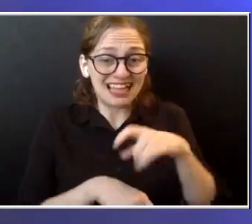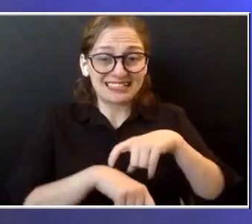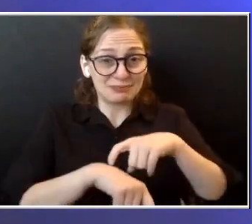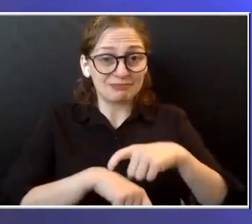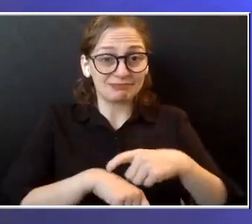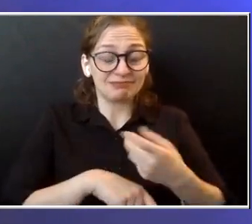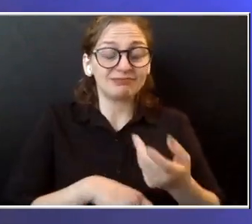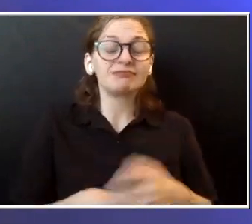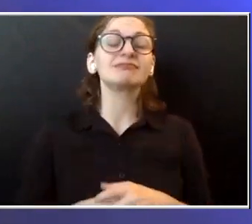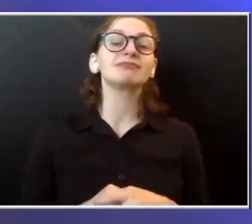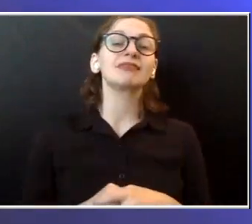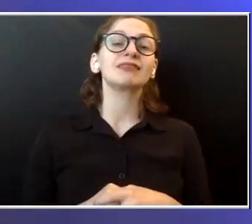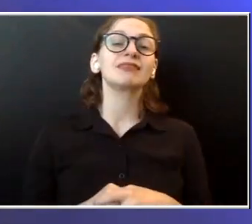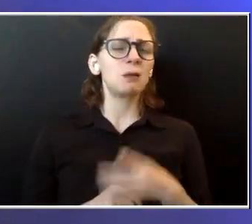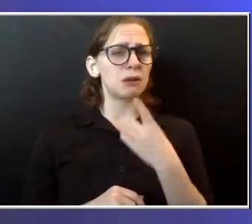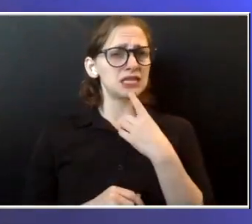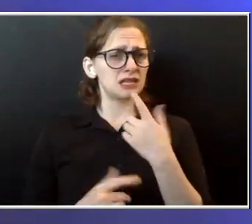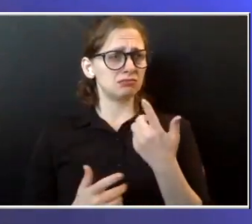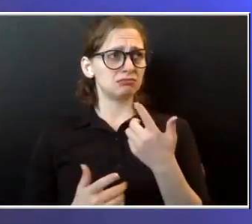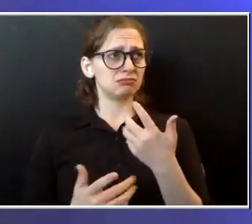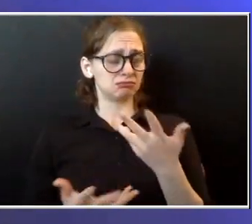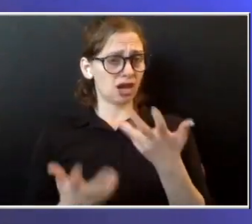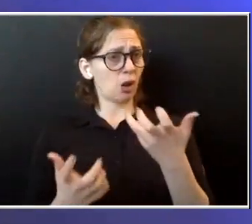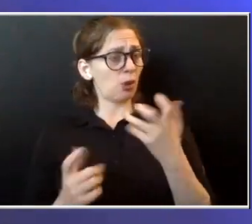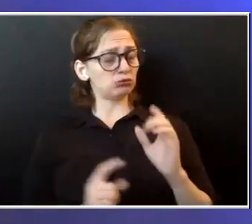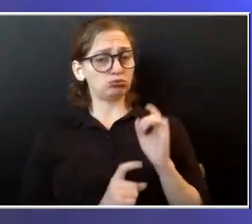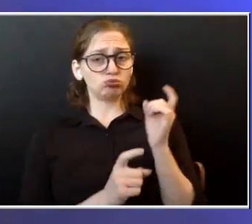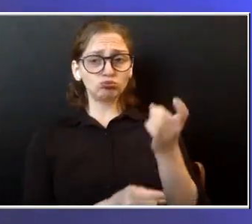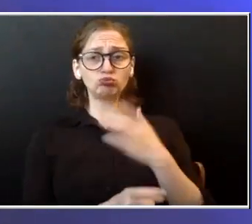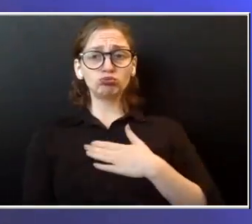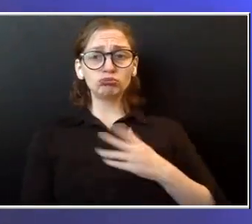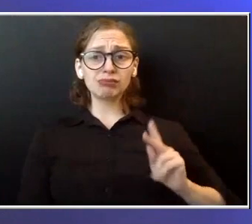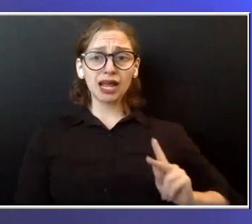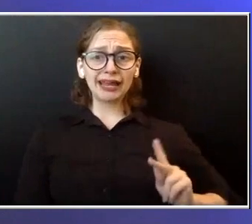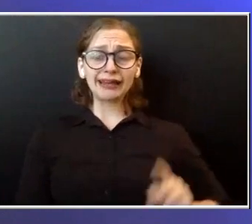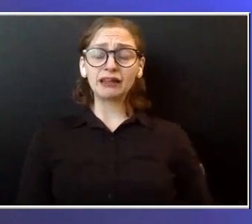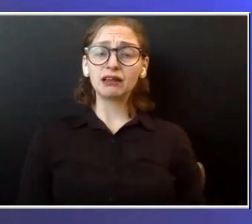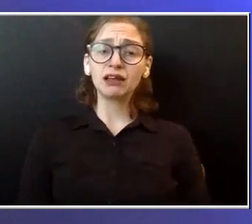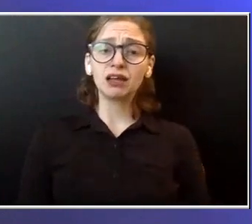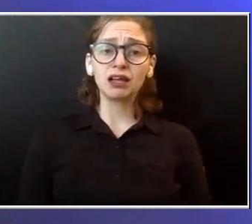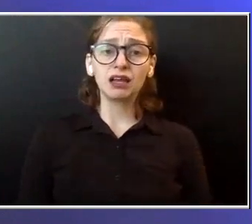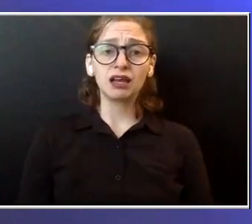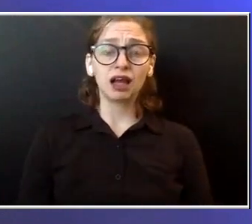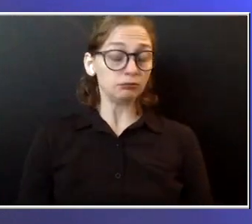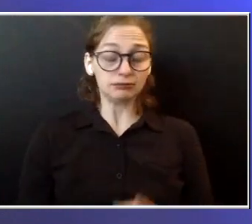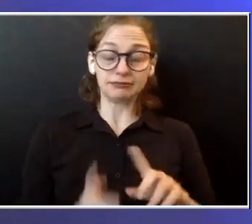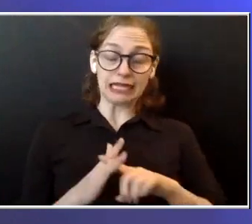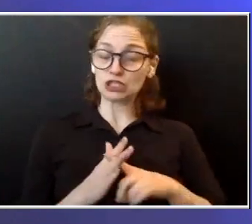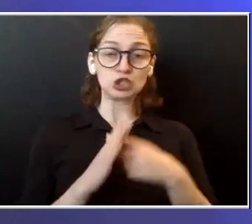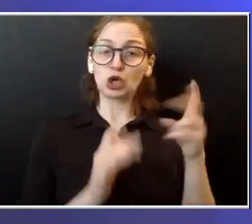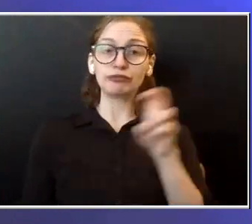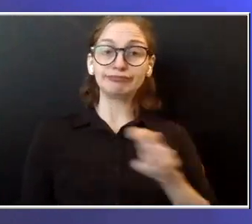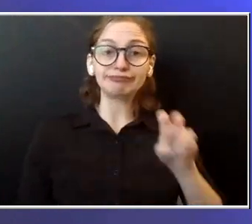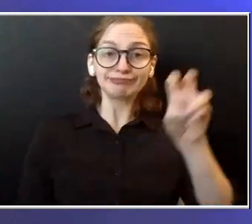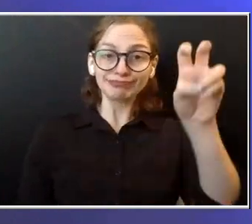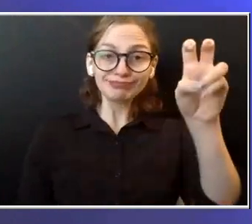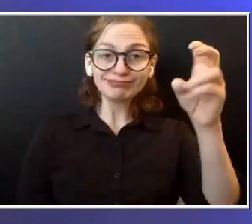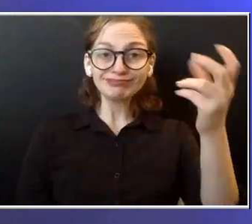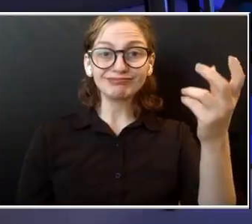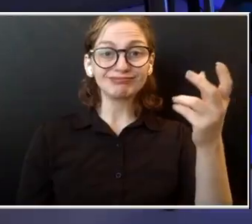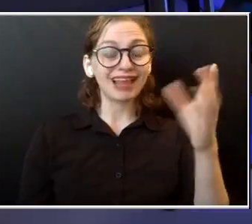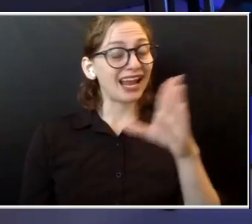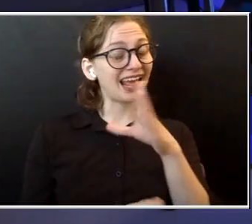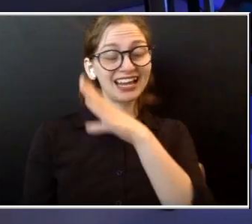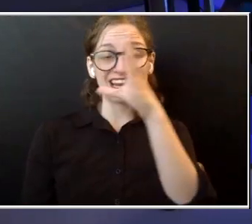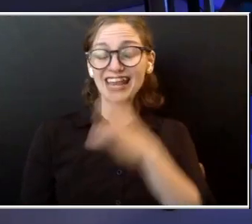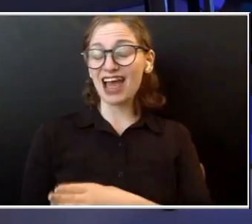think I'm going to give Uncle Steve my kidney. And that's where the journey started, and didn't look back. But you didn't tell